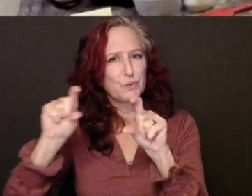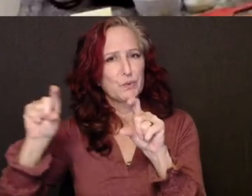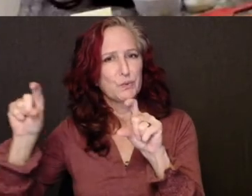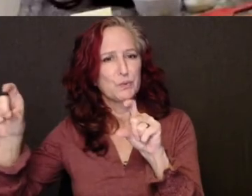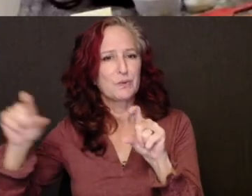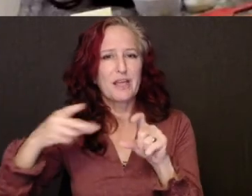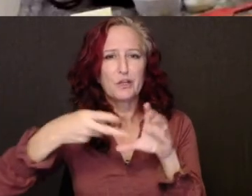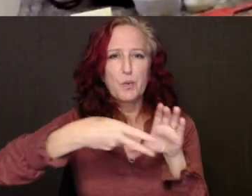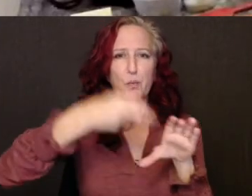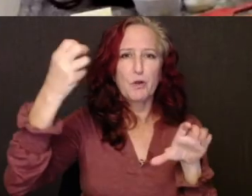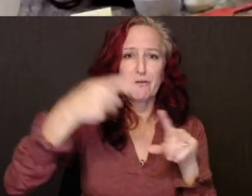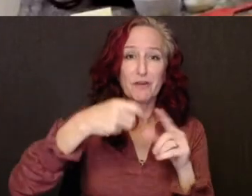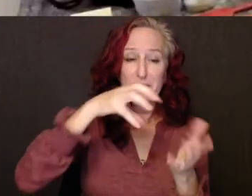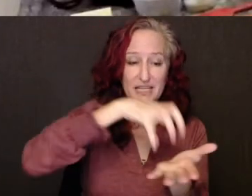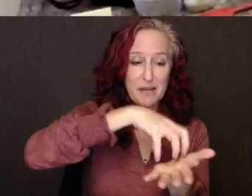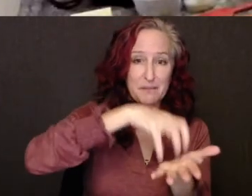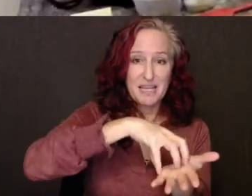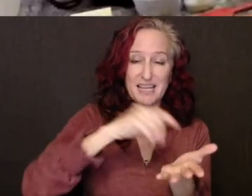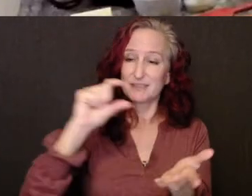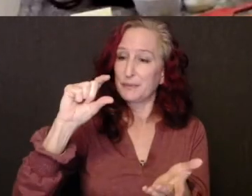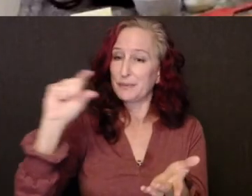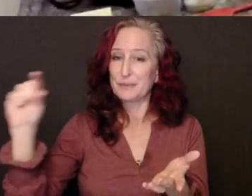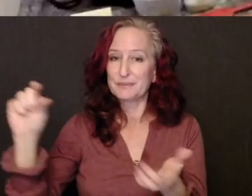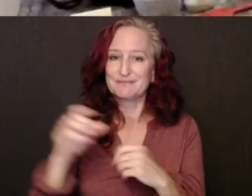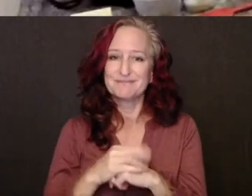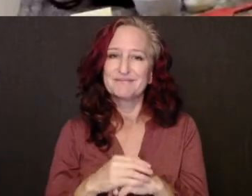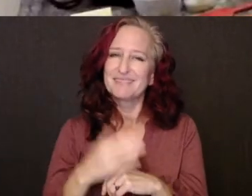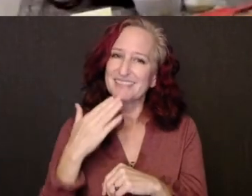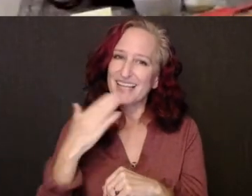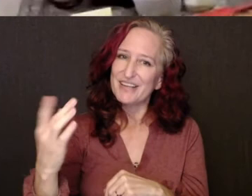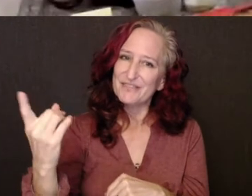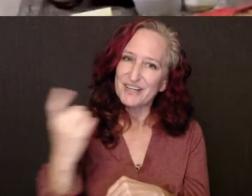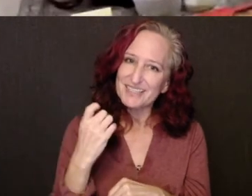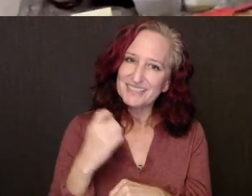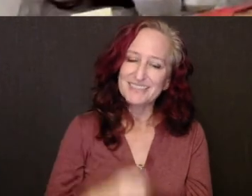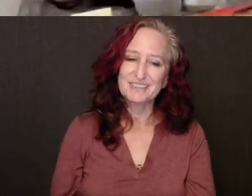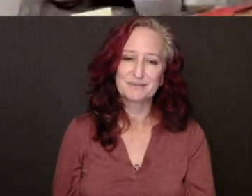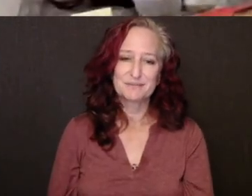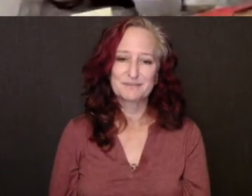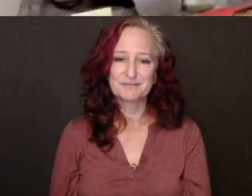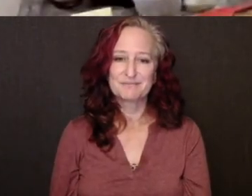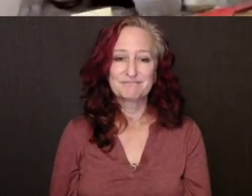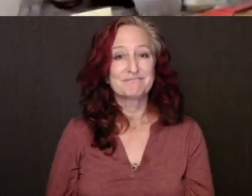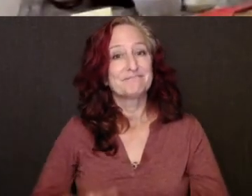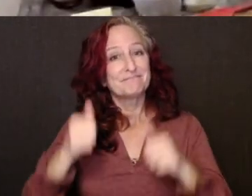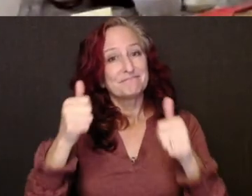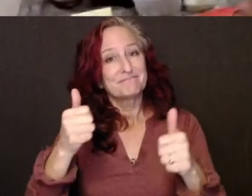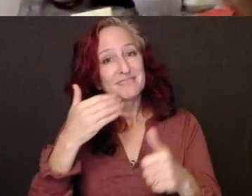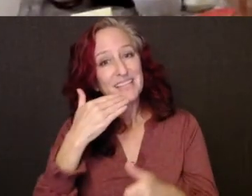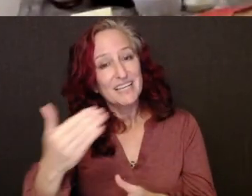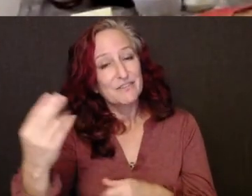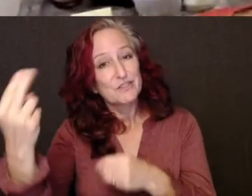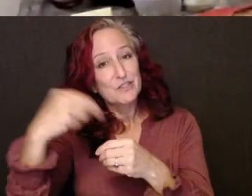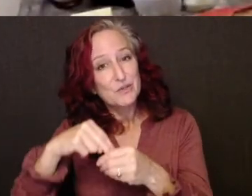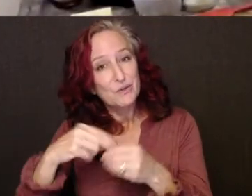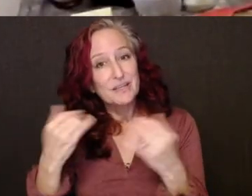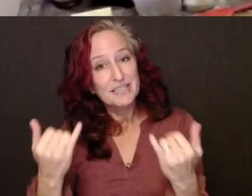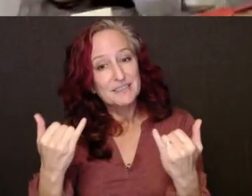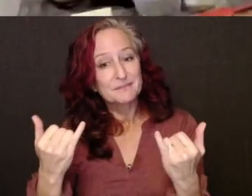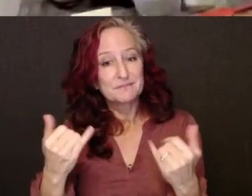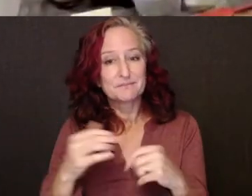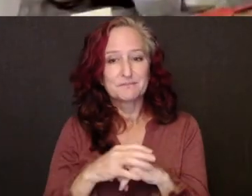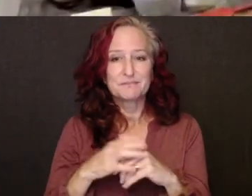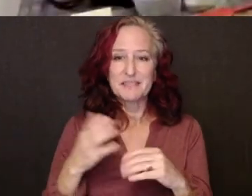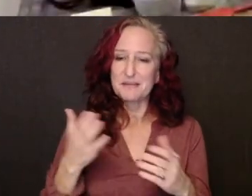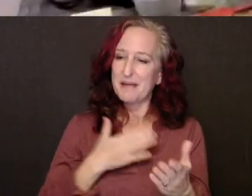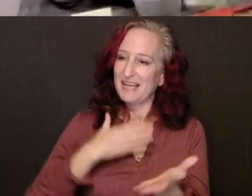with these little bits. Or you can make your own cake pops as well. So definitely reuse